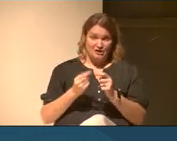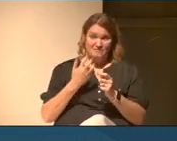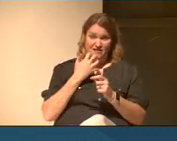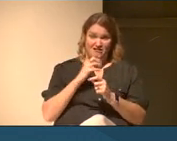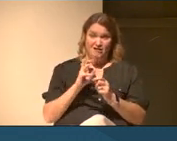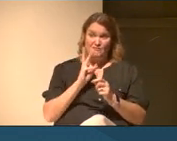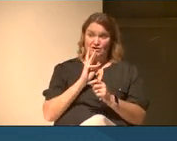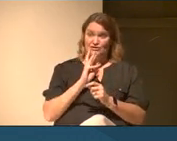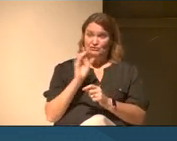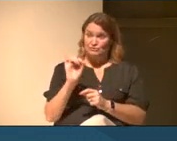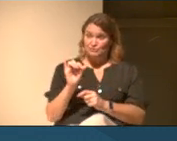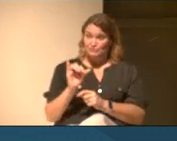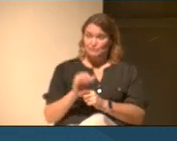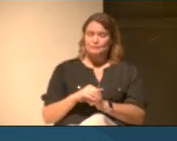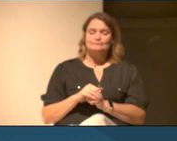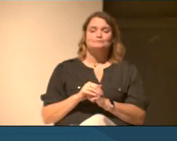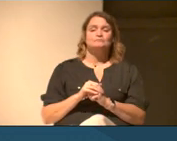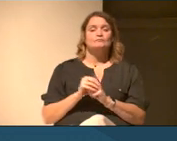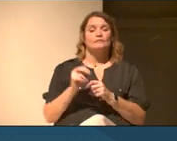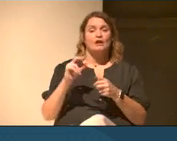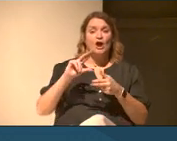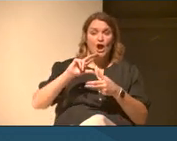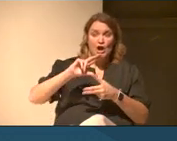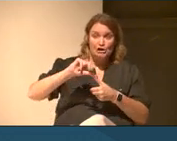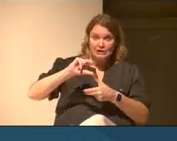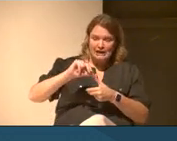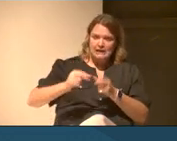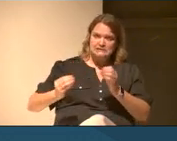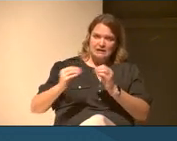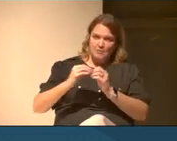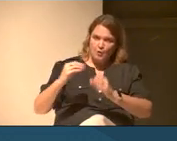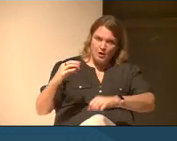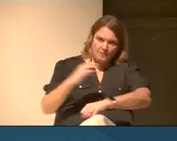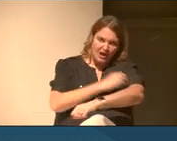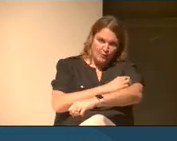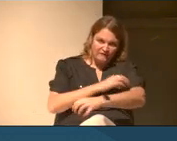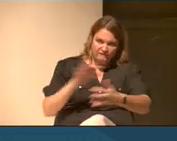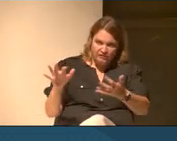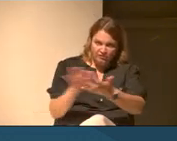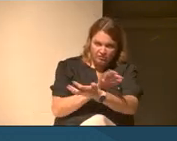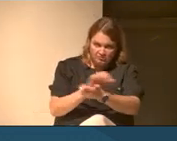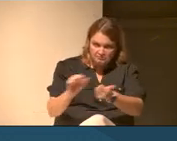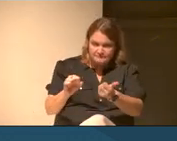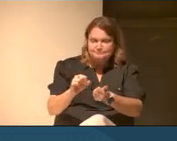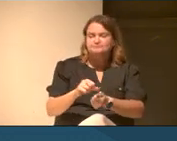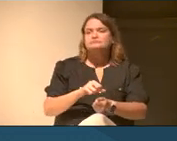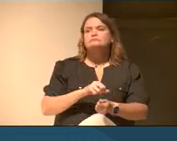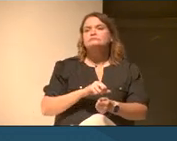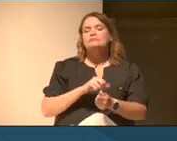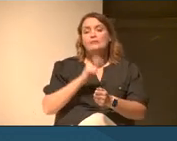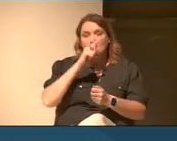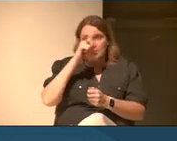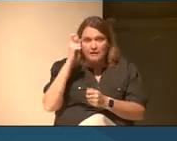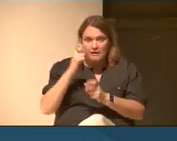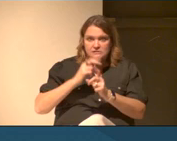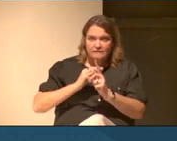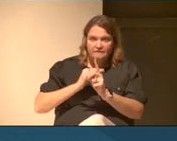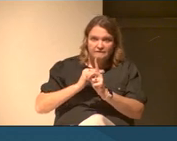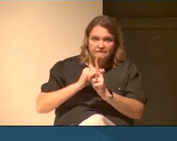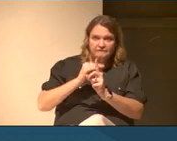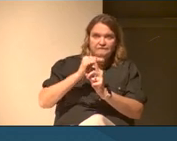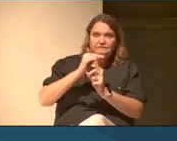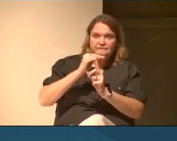in particular, hurricanes are much more powerful now as a function of the heat in the ocean. Basically, ocean